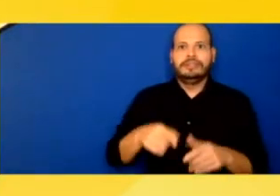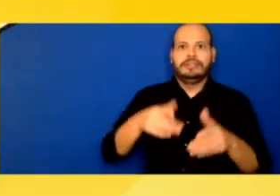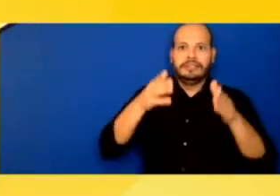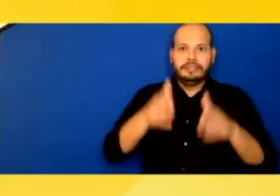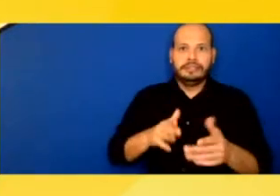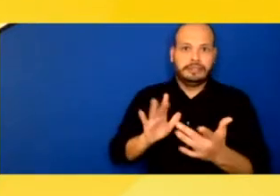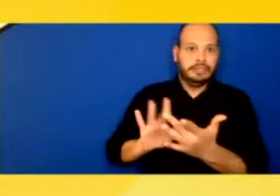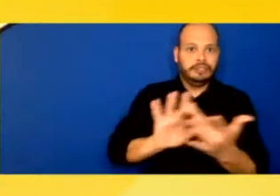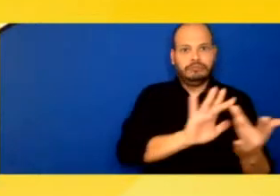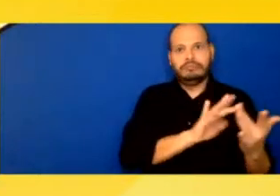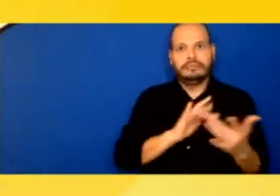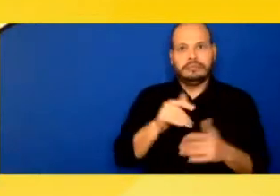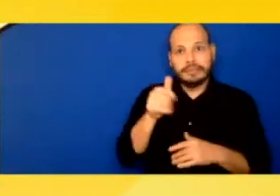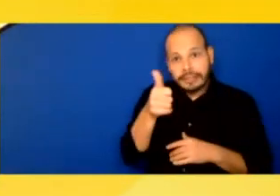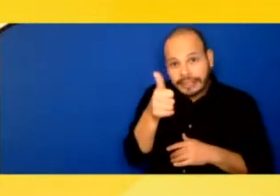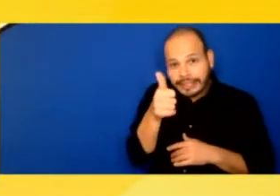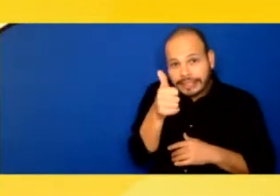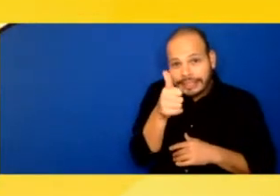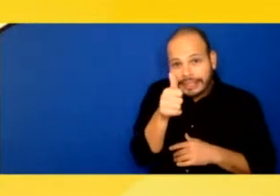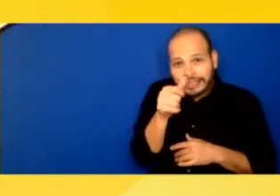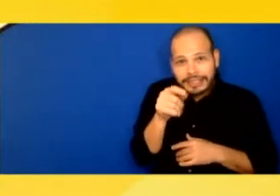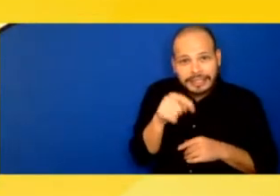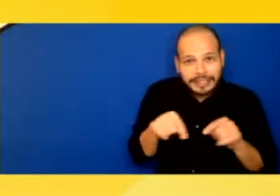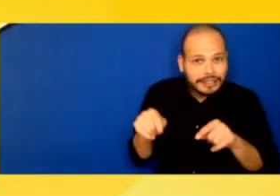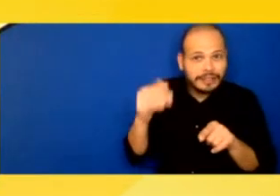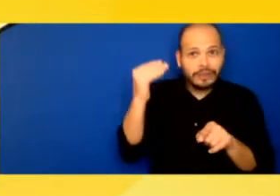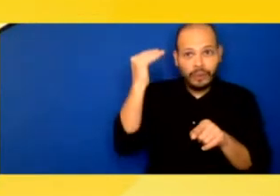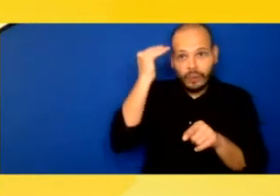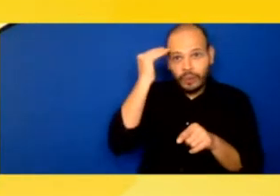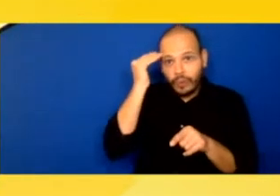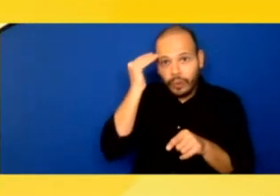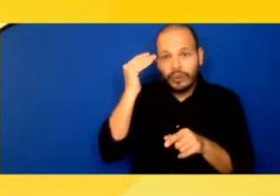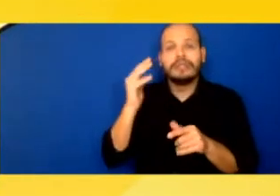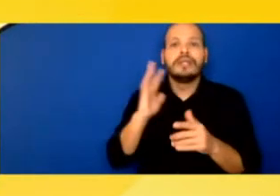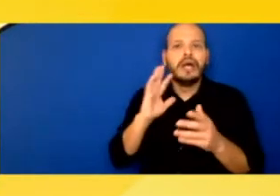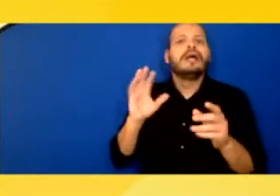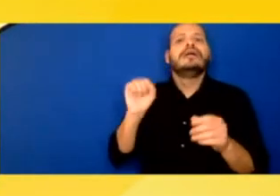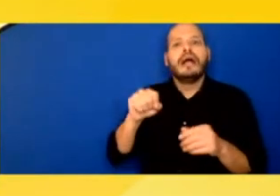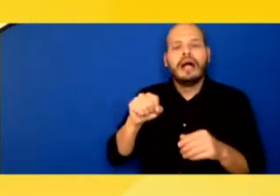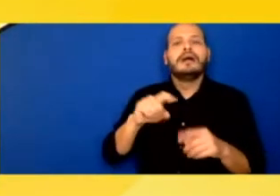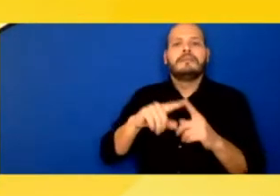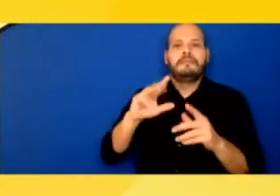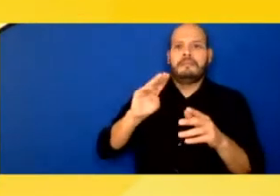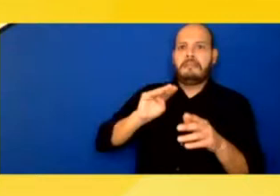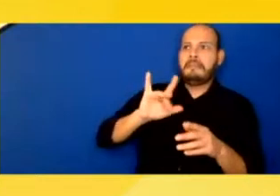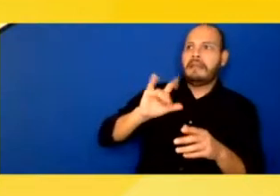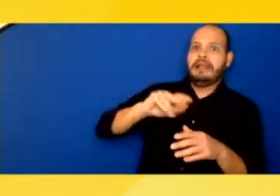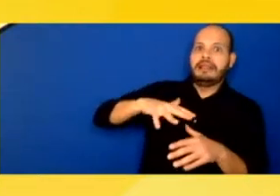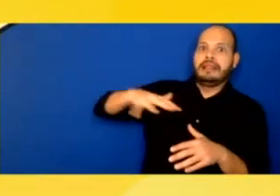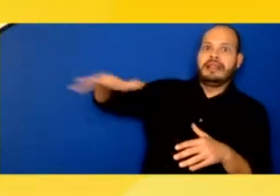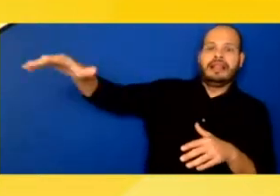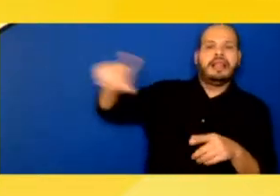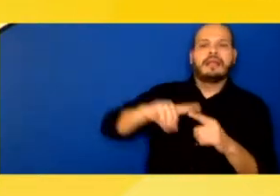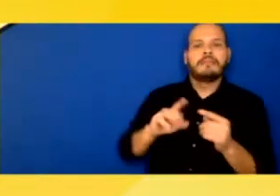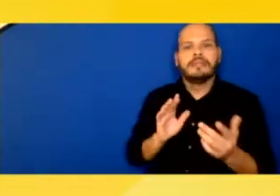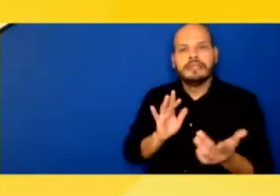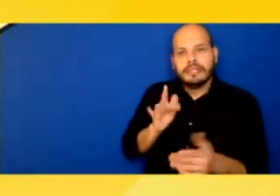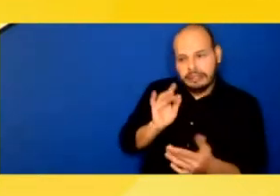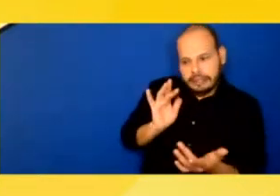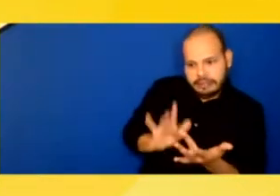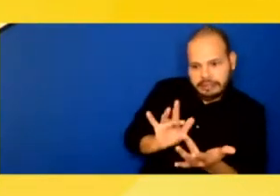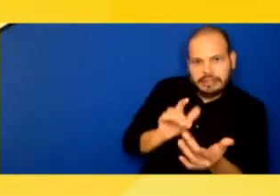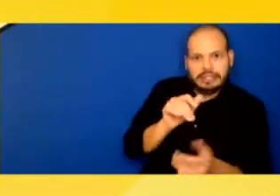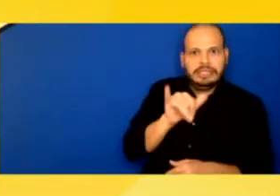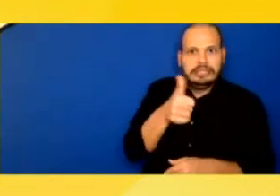to reach millions by just reaching out to 10. So we want to charge you to reach out to all the people you know